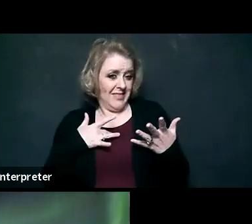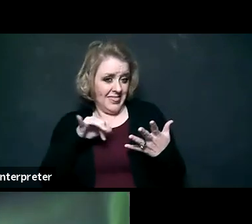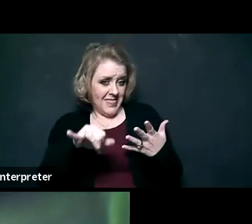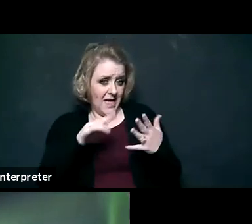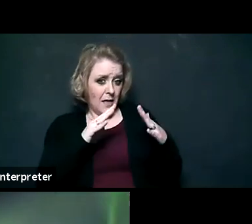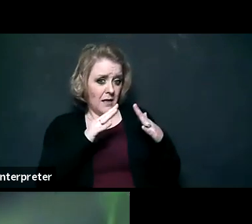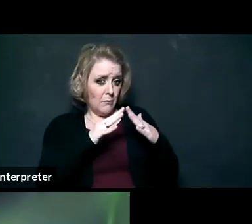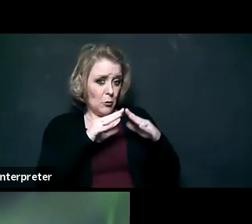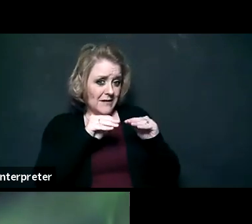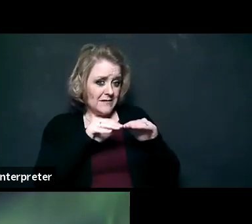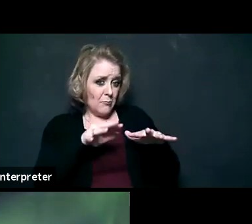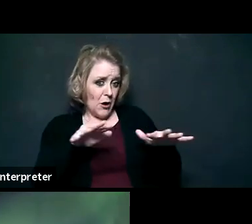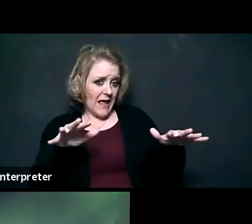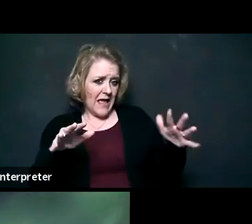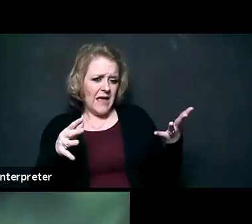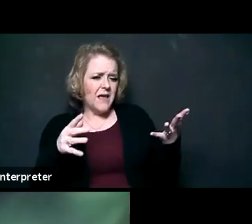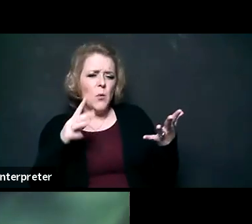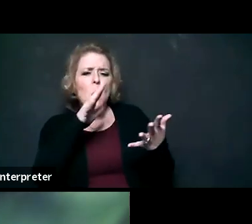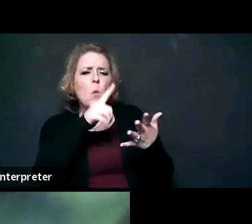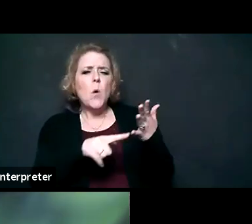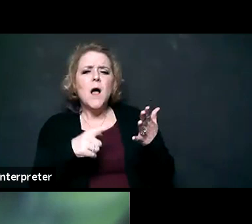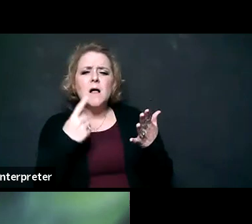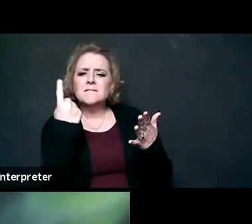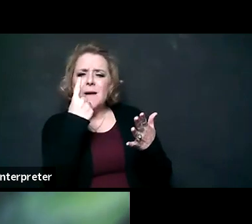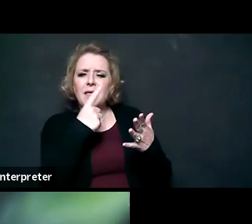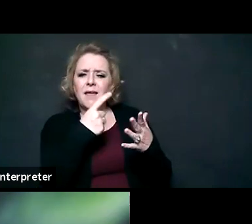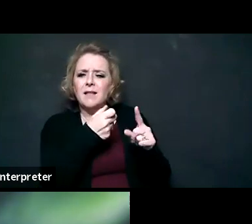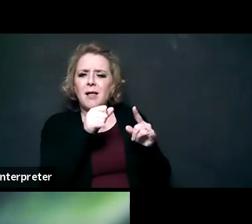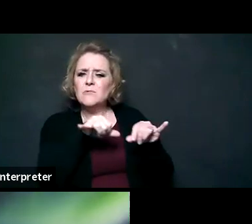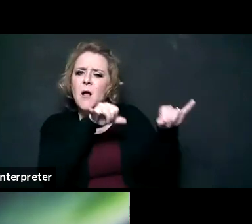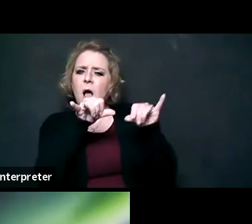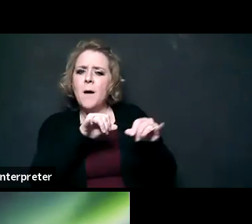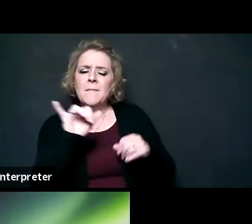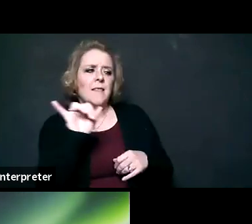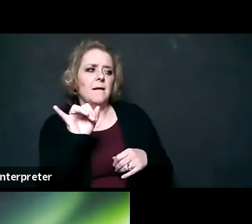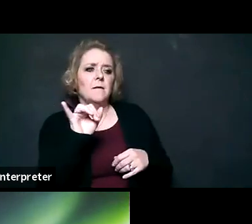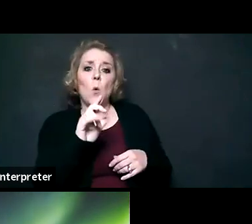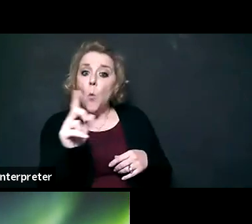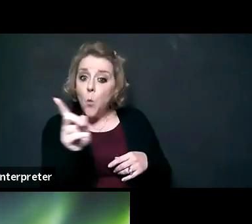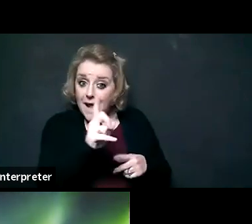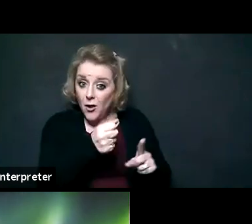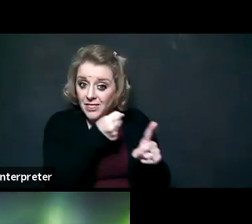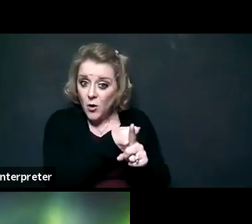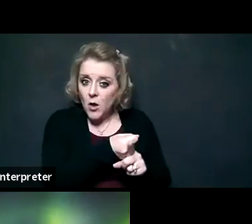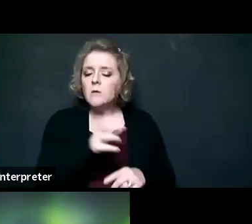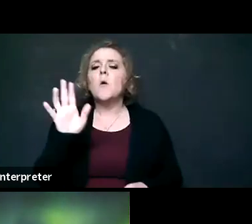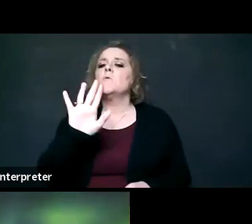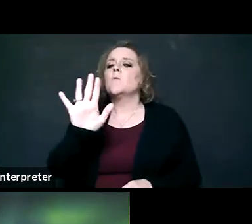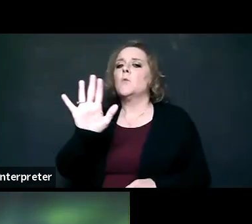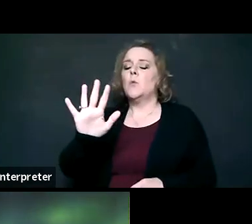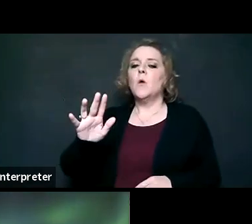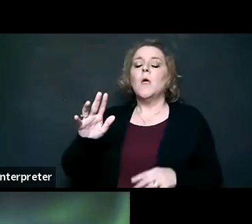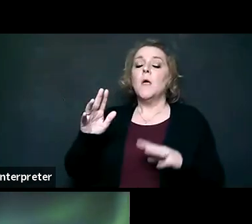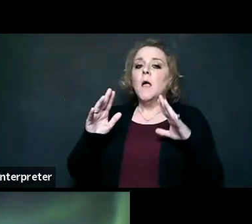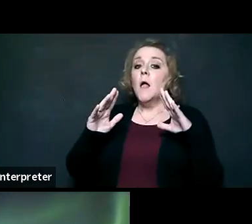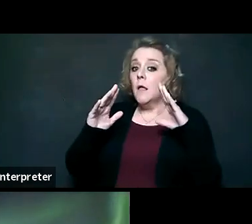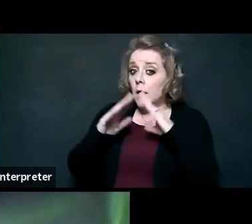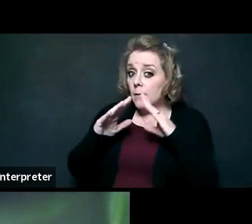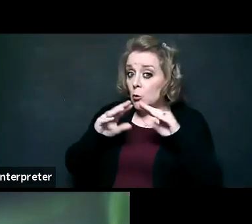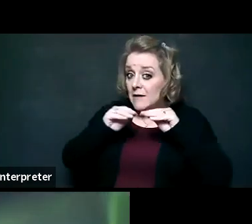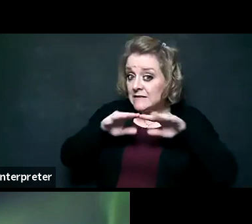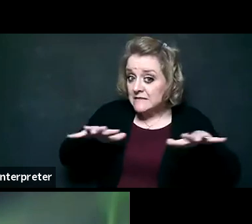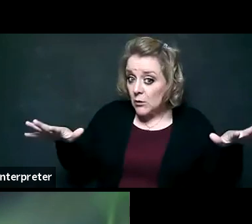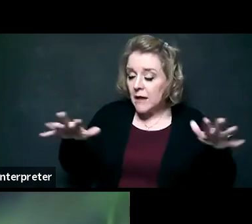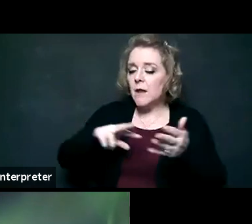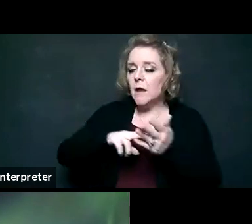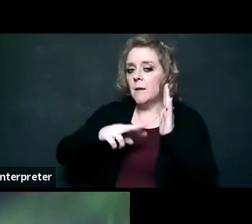spread cases have in common as far as where they were caught? No, community spread really shows there when we complete